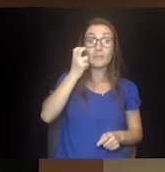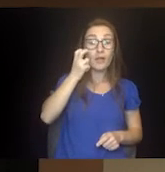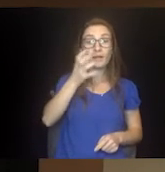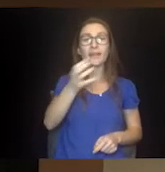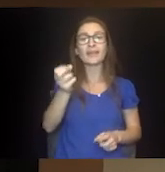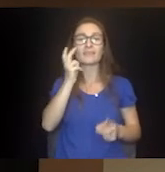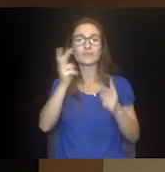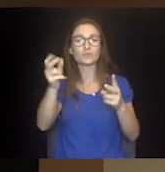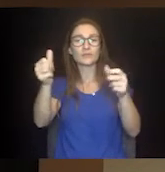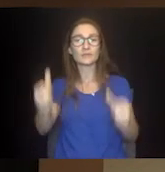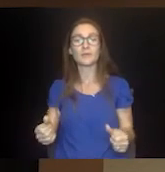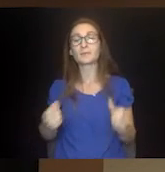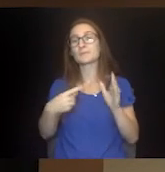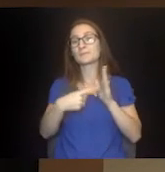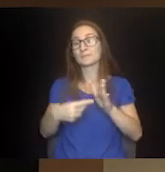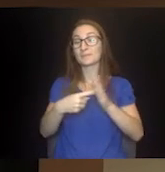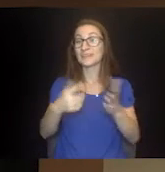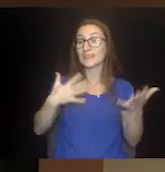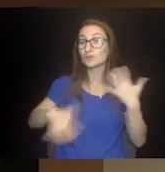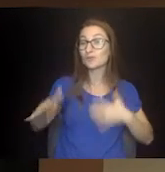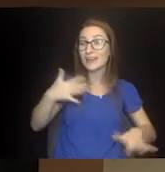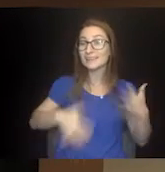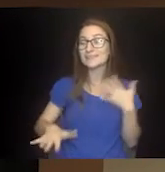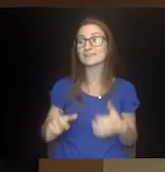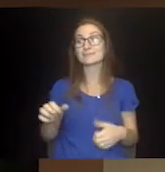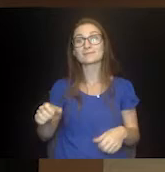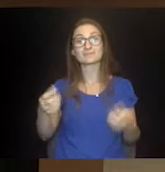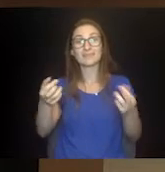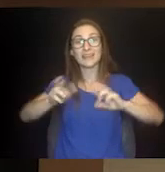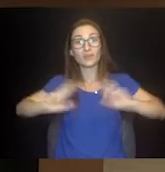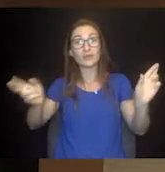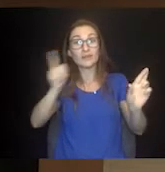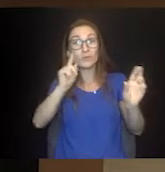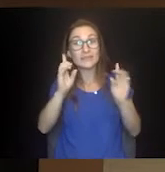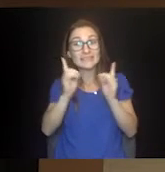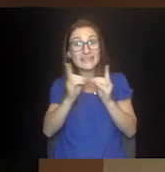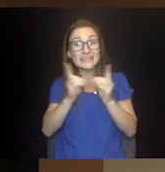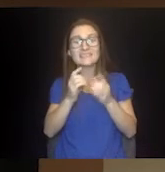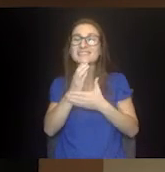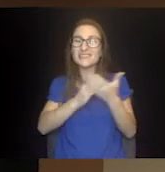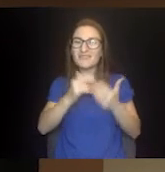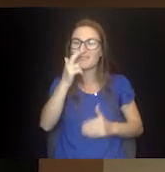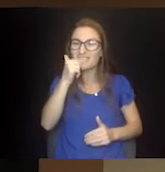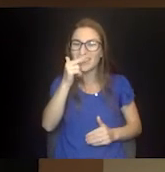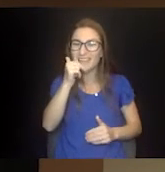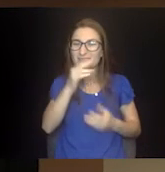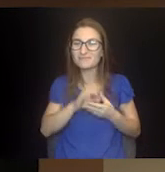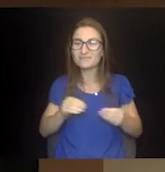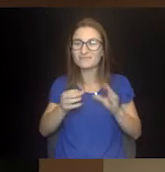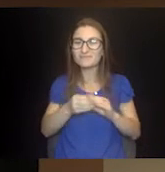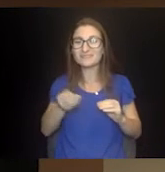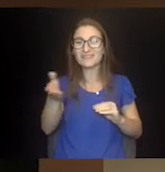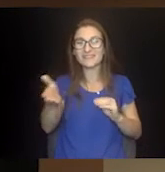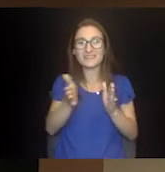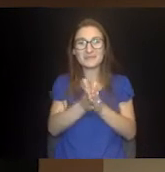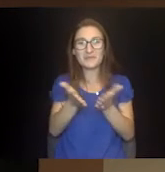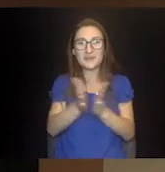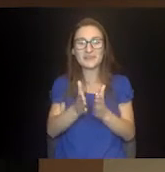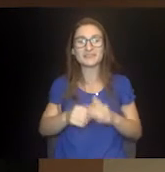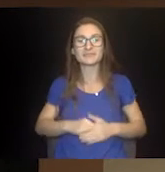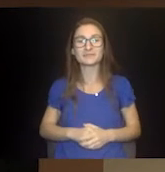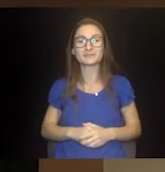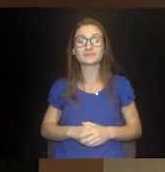and colorblind, from getting dressed to getting ready for a date and stuff like that. So I have pretty funny things in